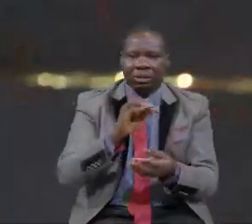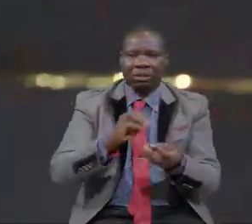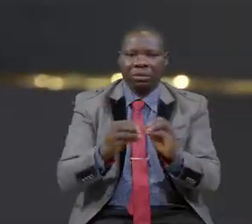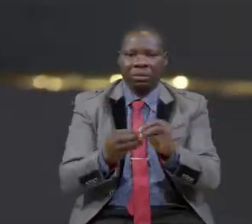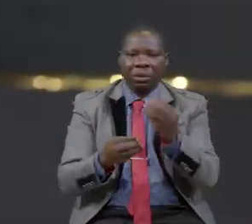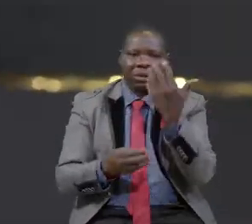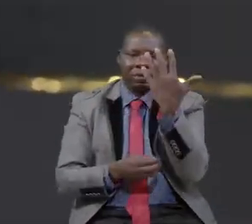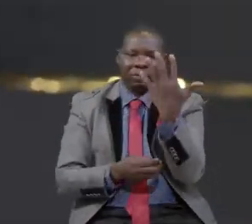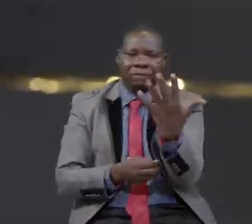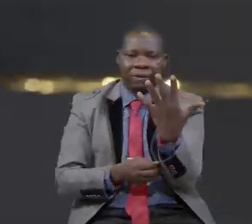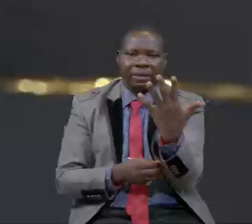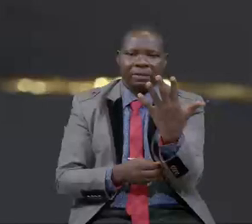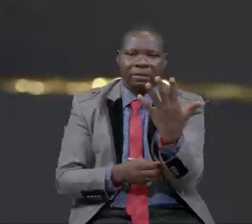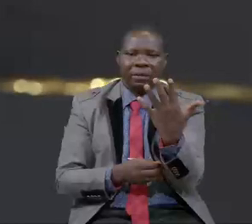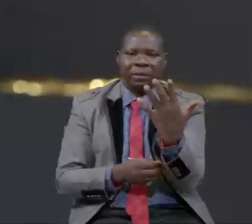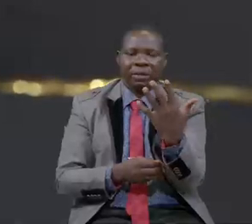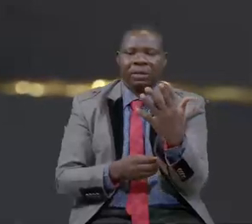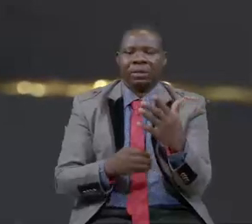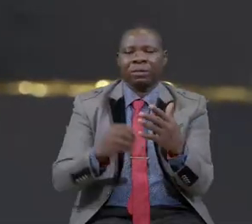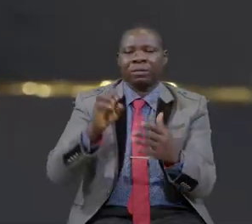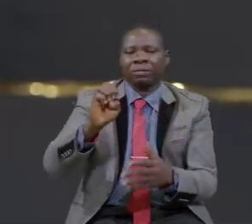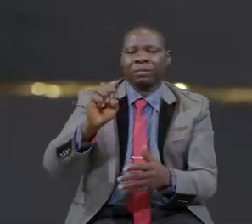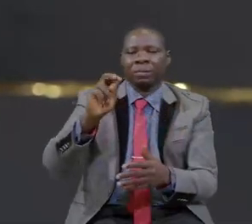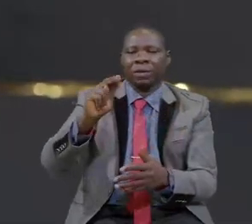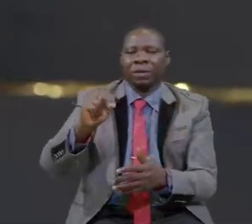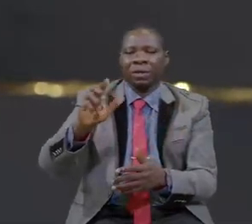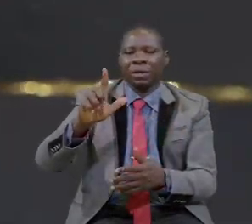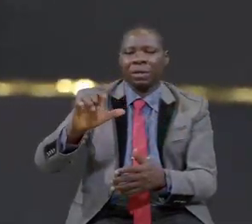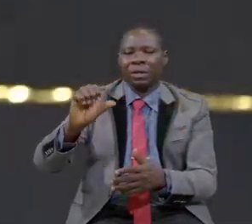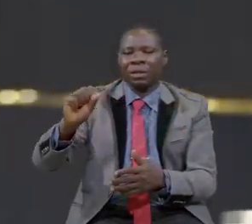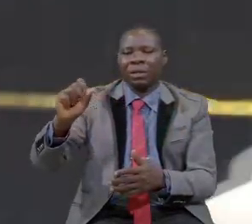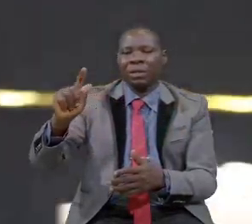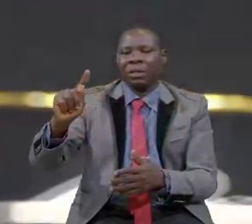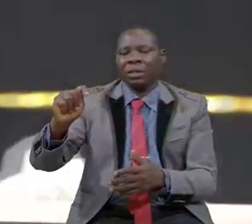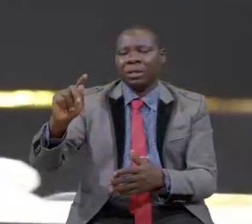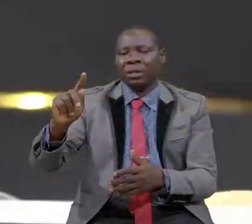5, enlistment now in heaven.